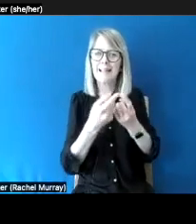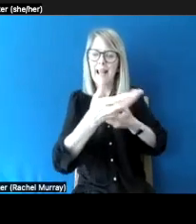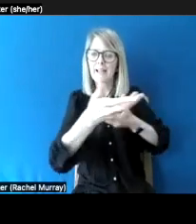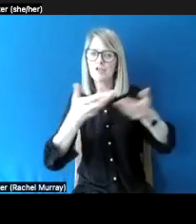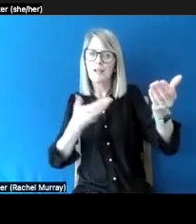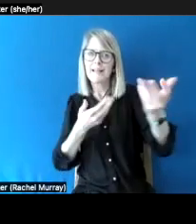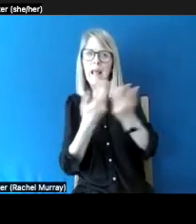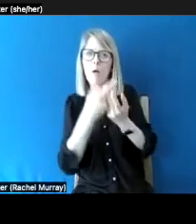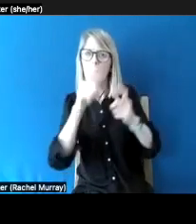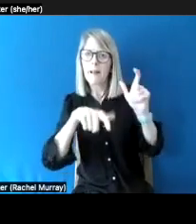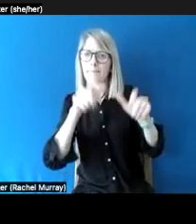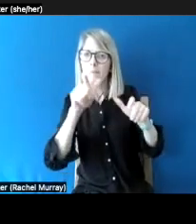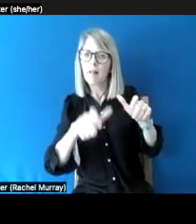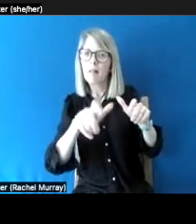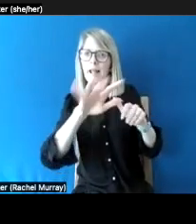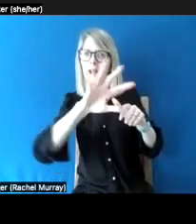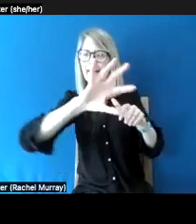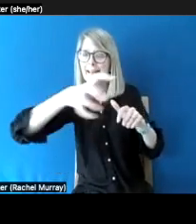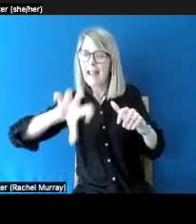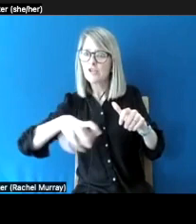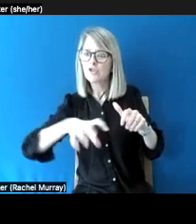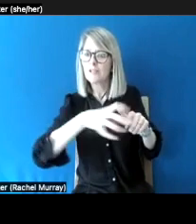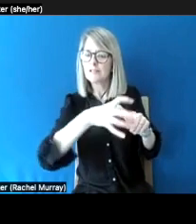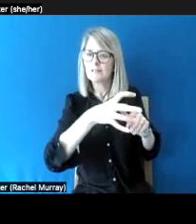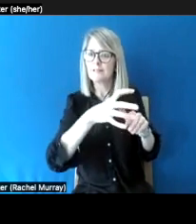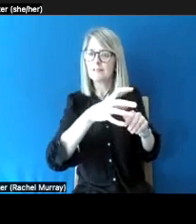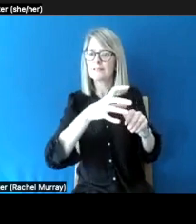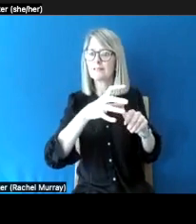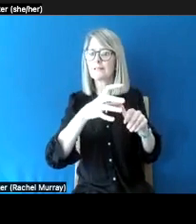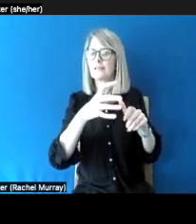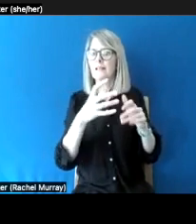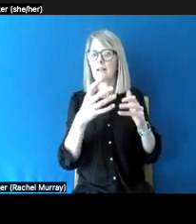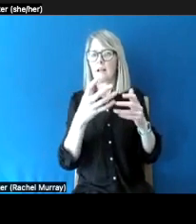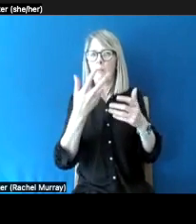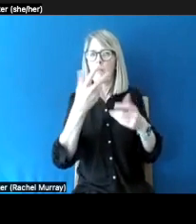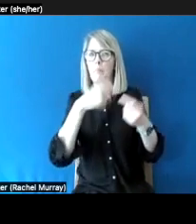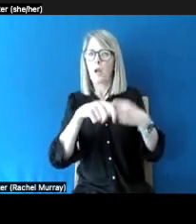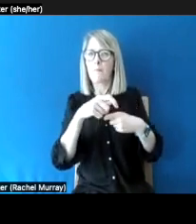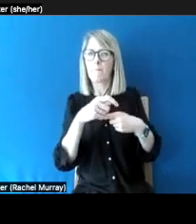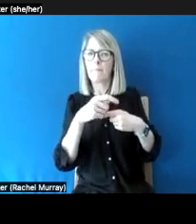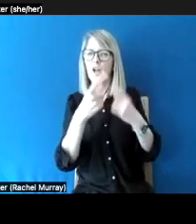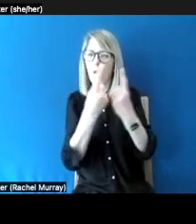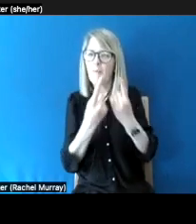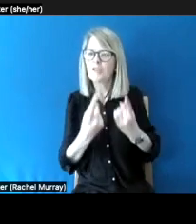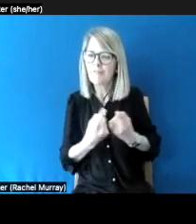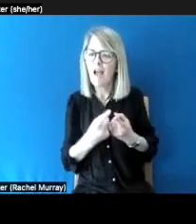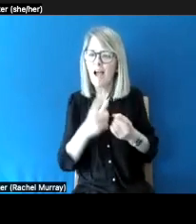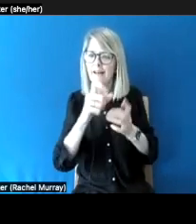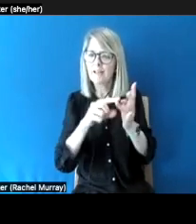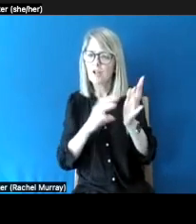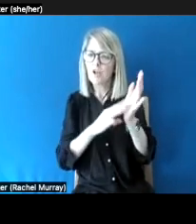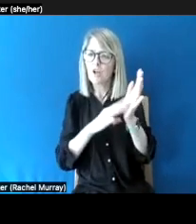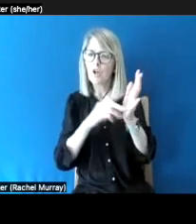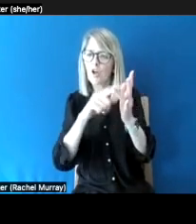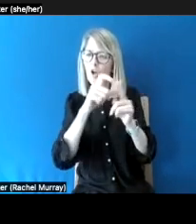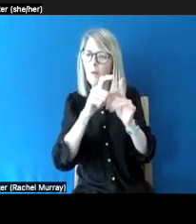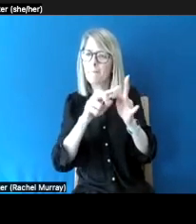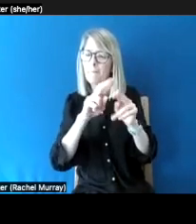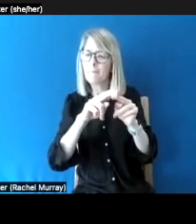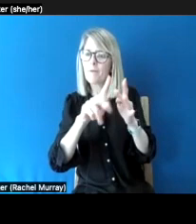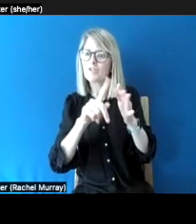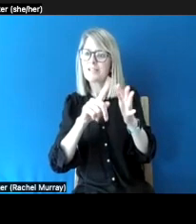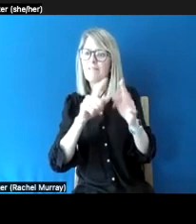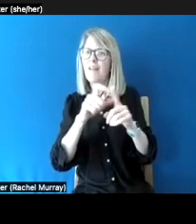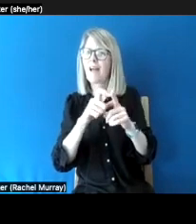and countries have been commodified in that process. So colonialism, in other words, is a form